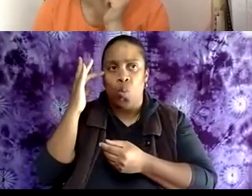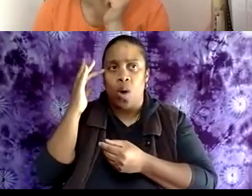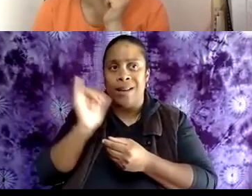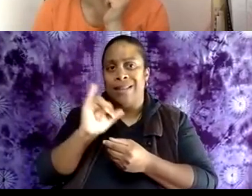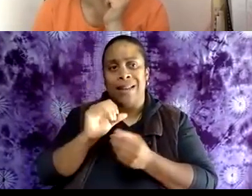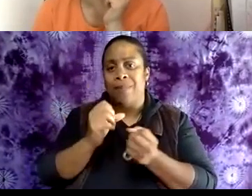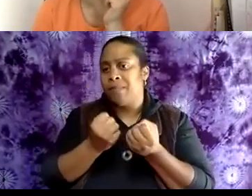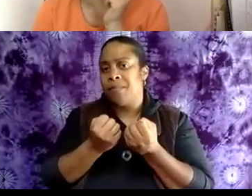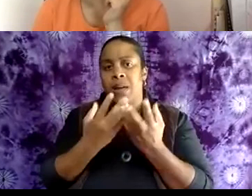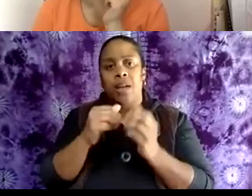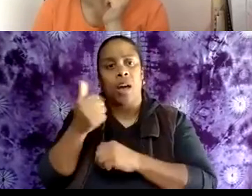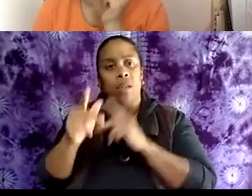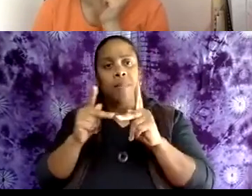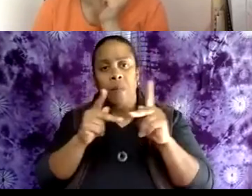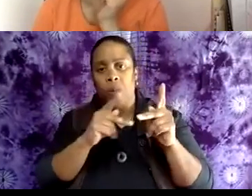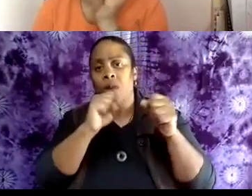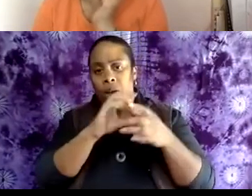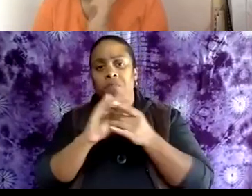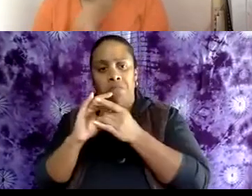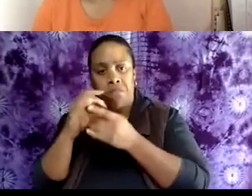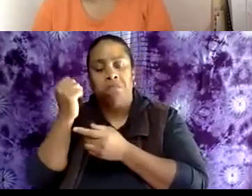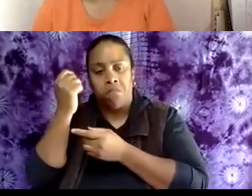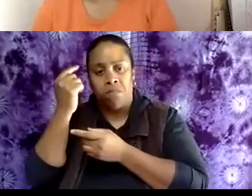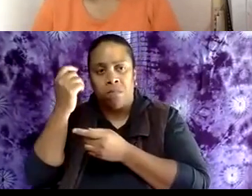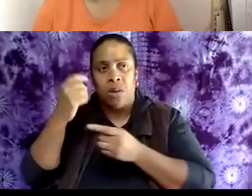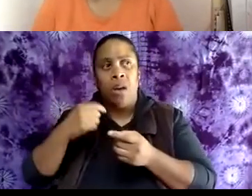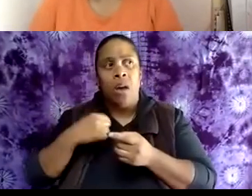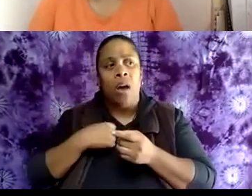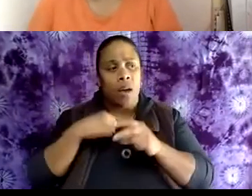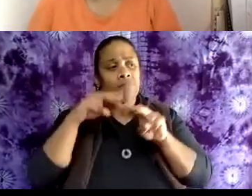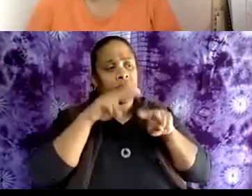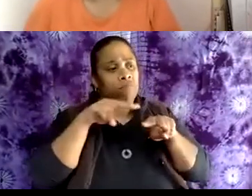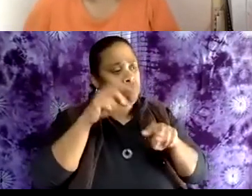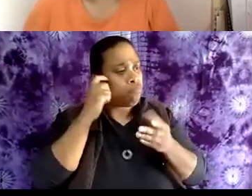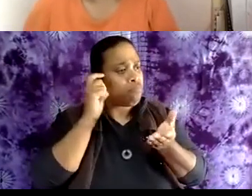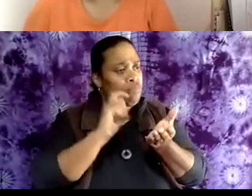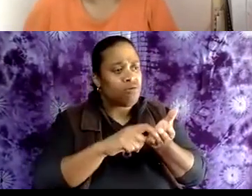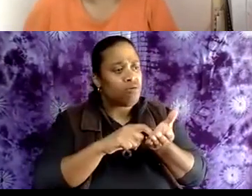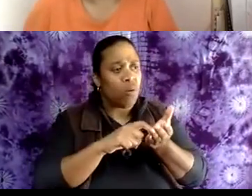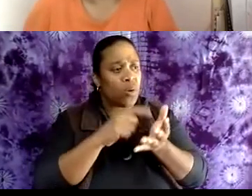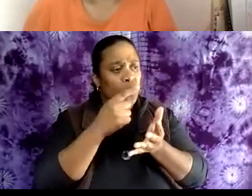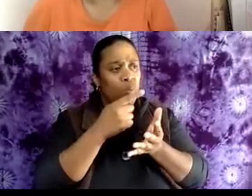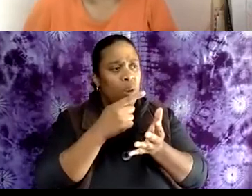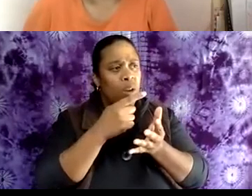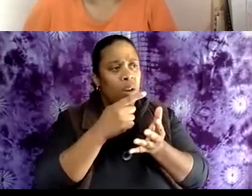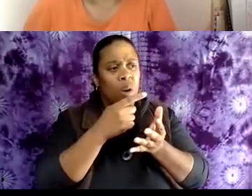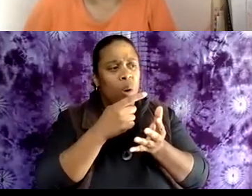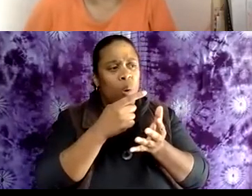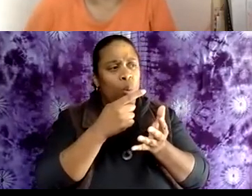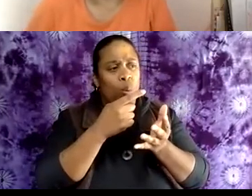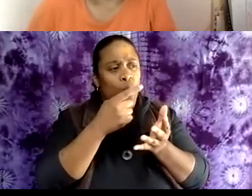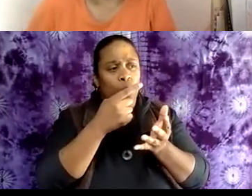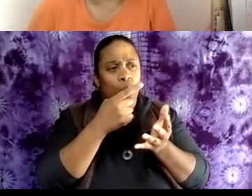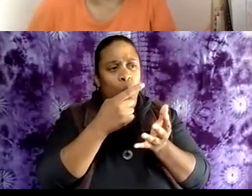to. And I must say, because seeing what it had done, growing up in that religion in a very strict home had done to